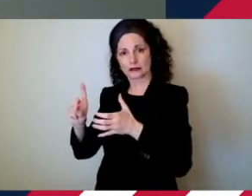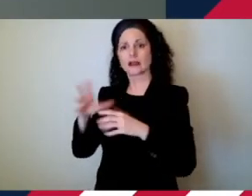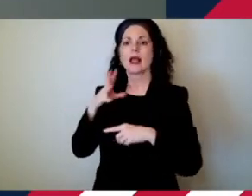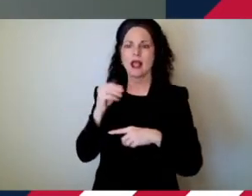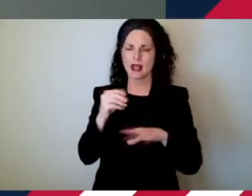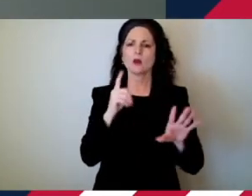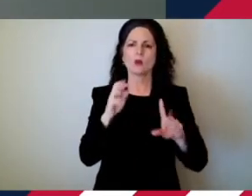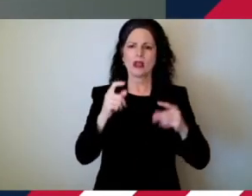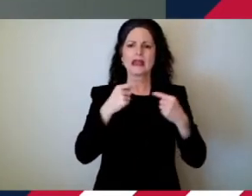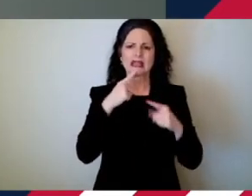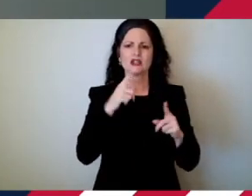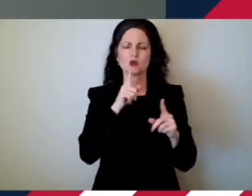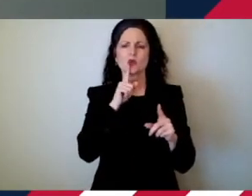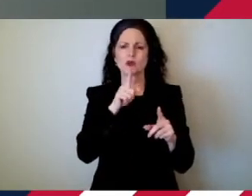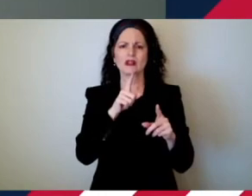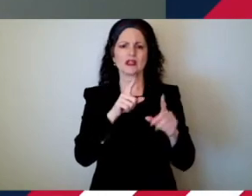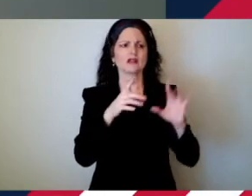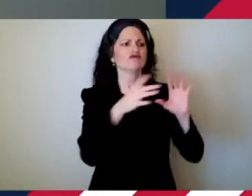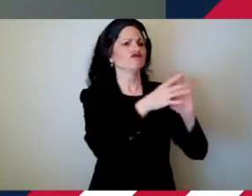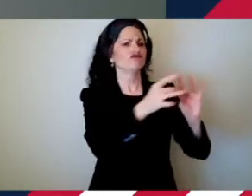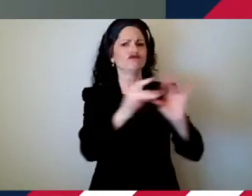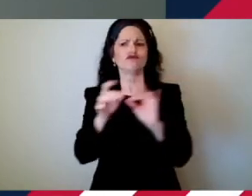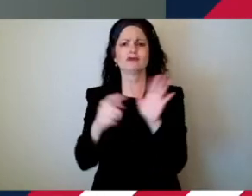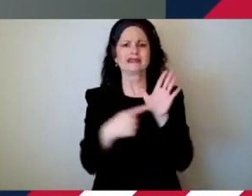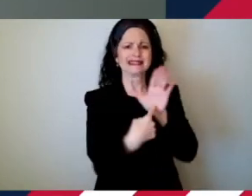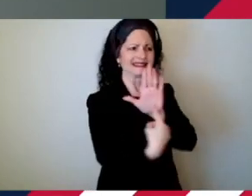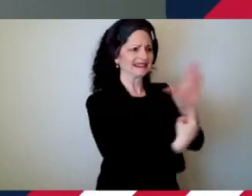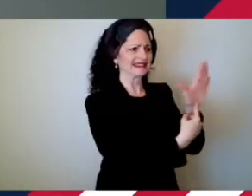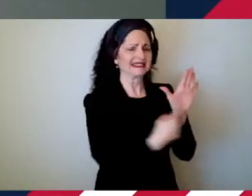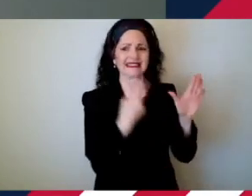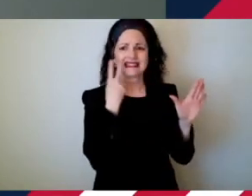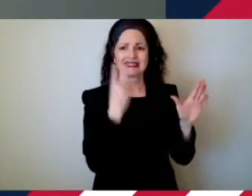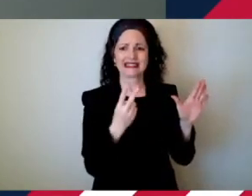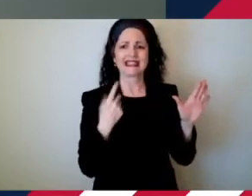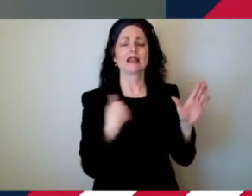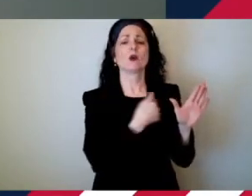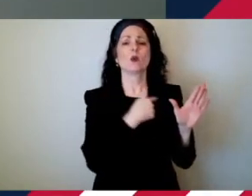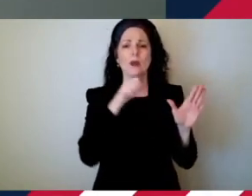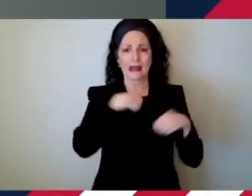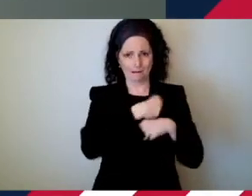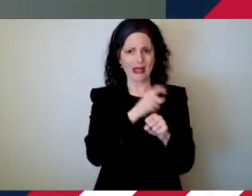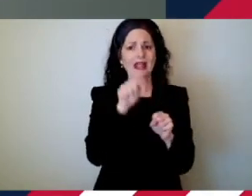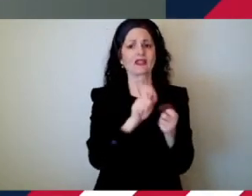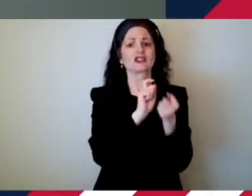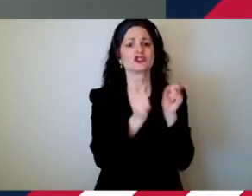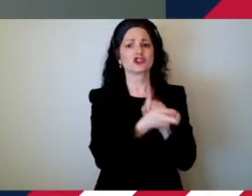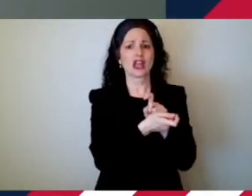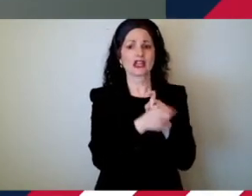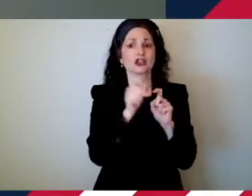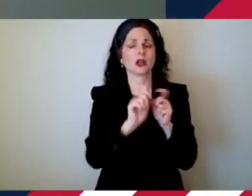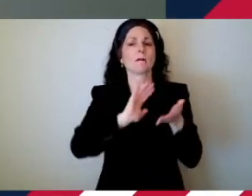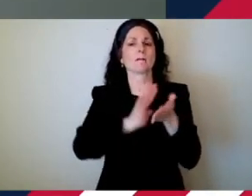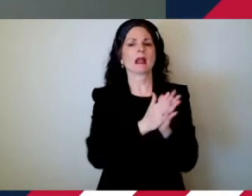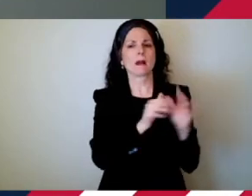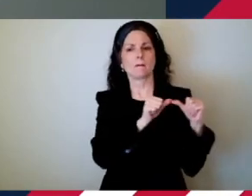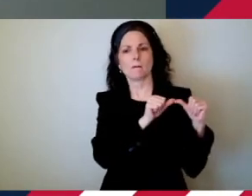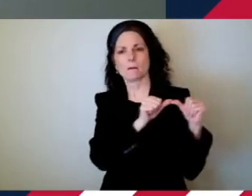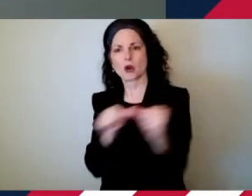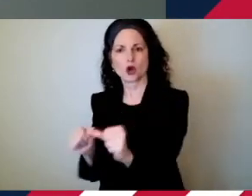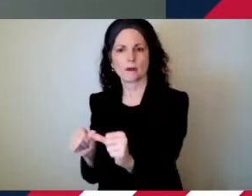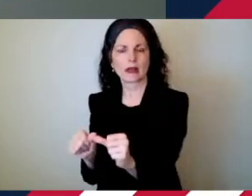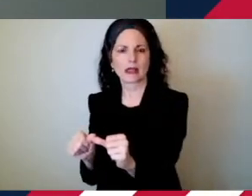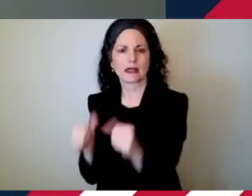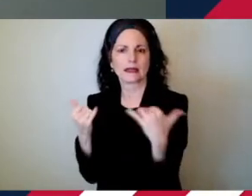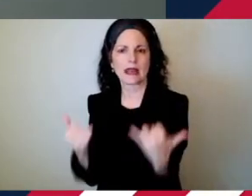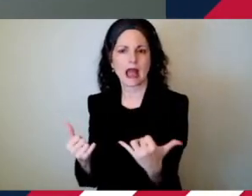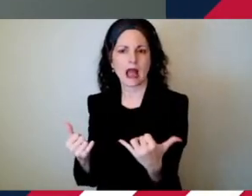pick our presidential candidate by making this change permanent now. In turn, we will earn their trust that going